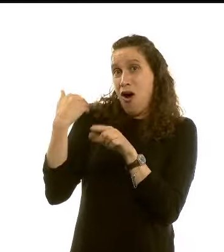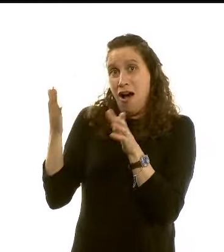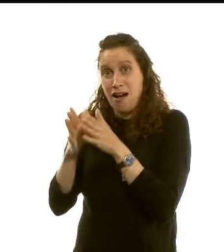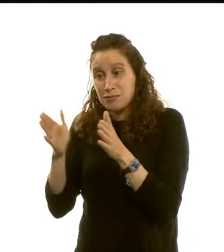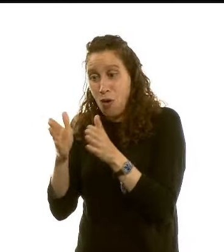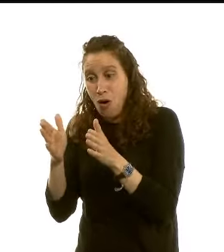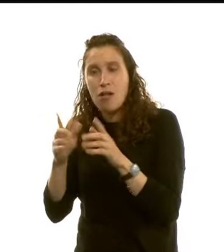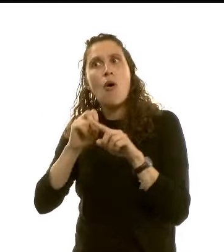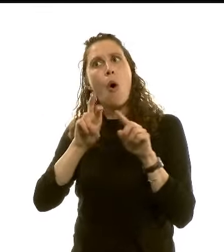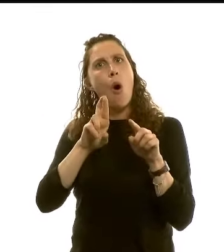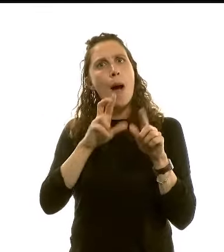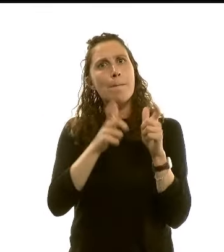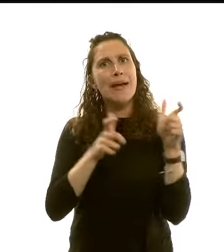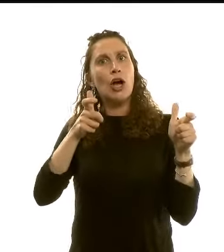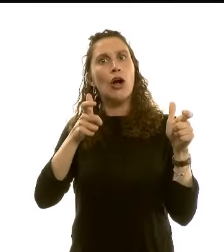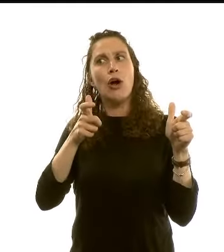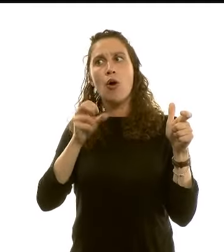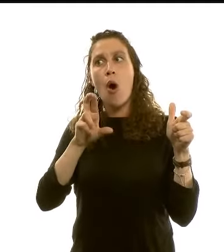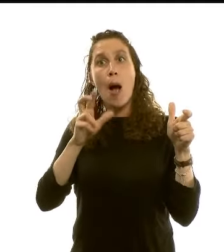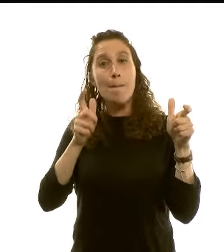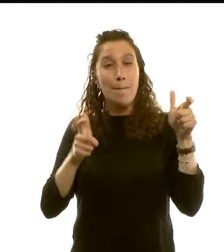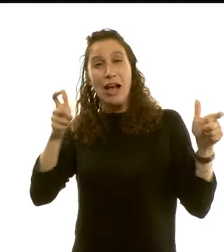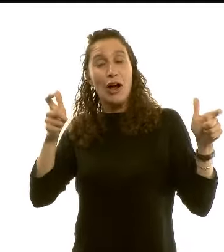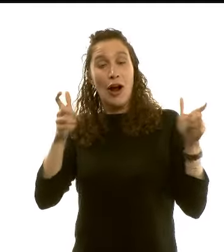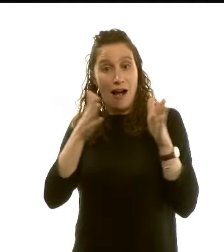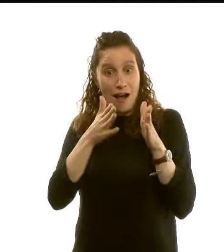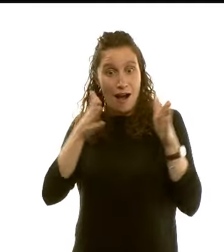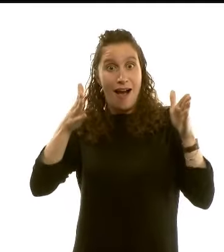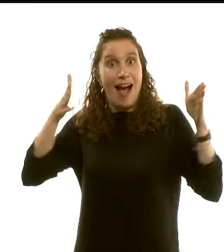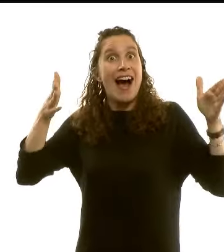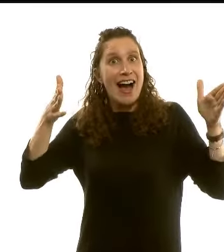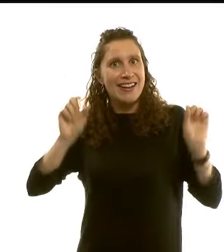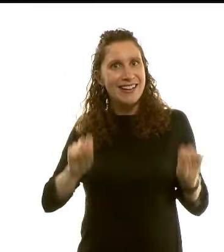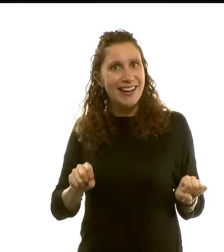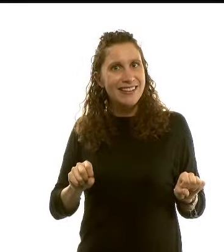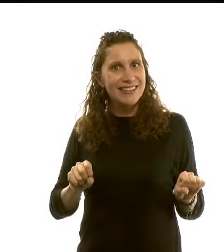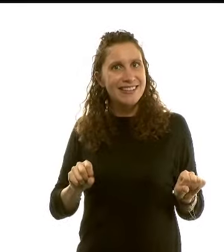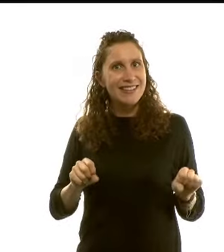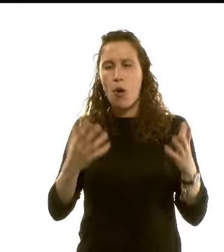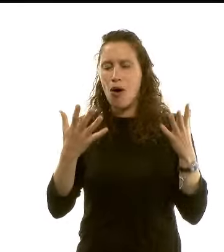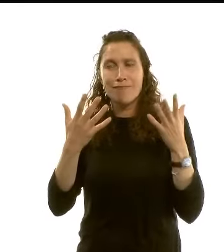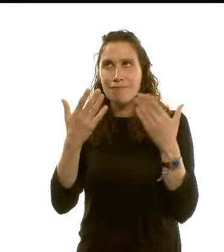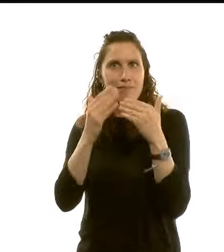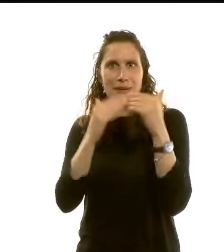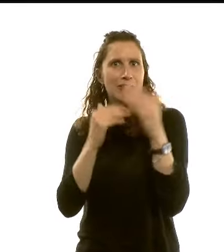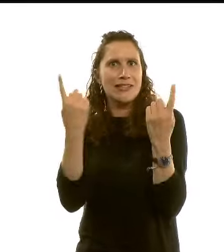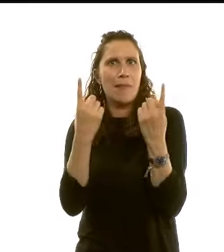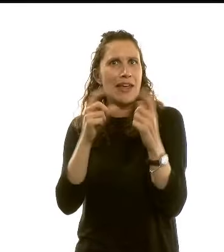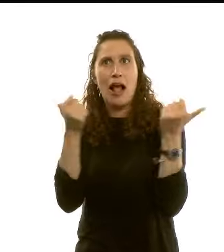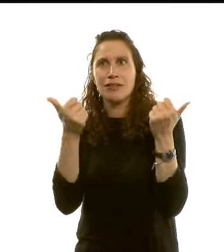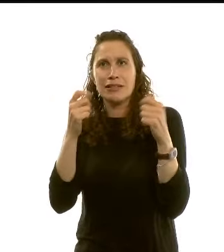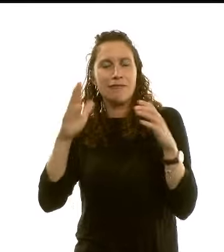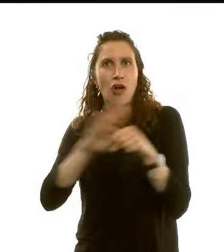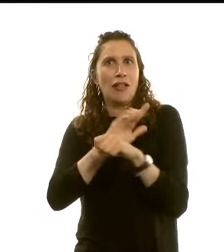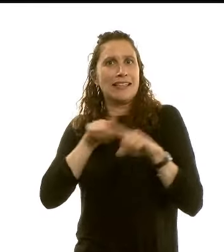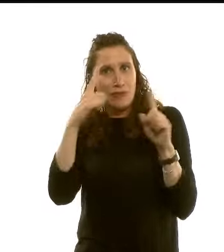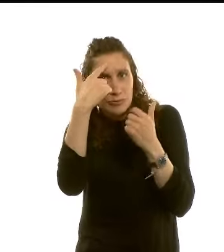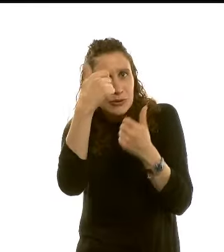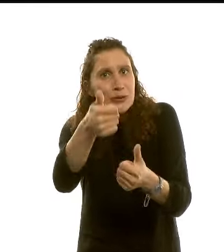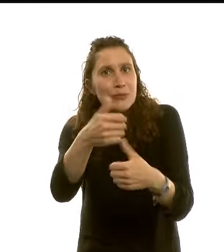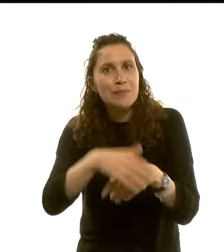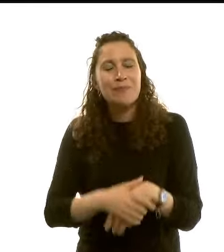bigger, like that, or even bigger than that. There you go. Or you know what? You could just build something else completely. It's up to you. Yeah, and that's not all. Get